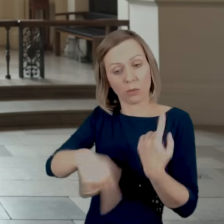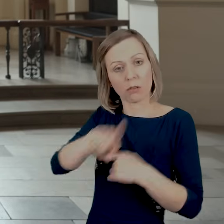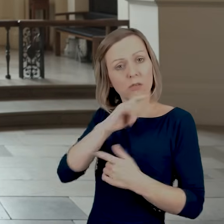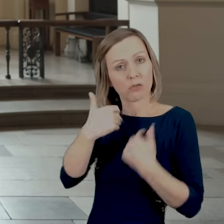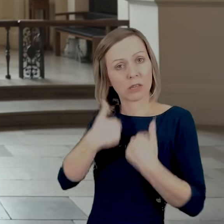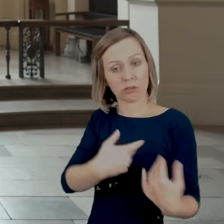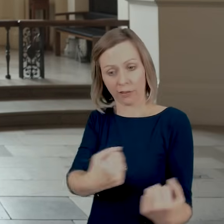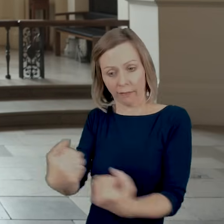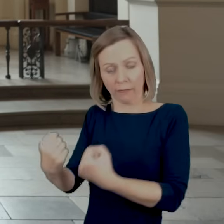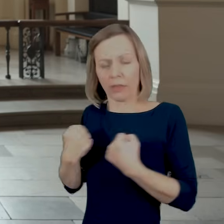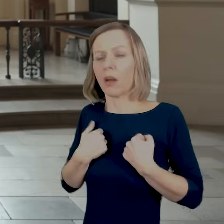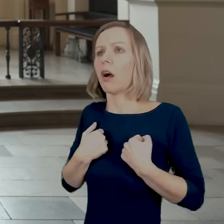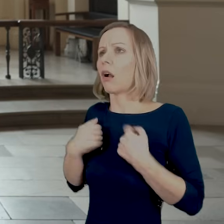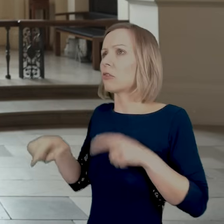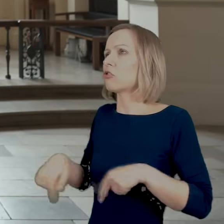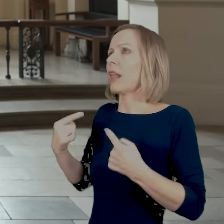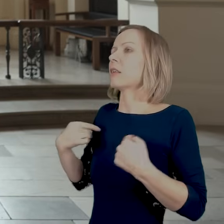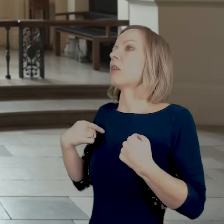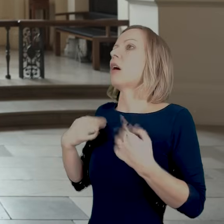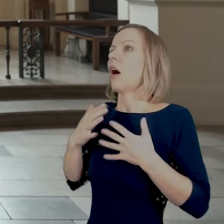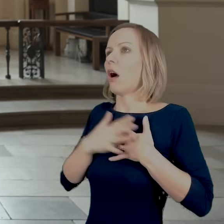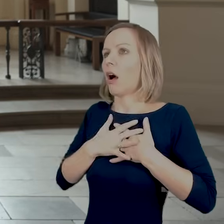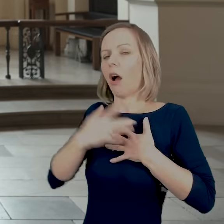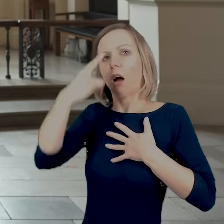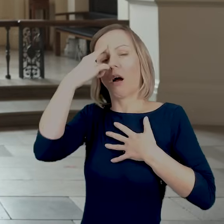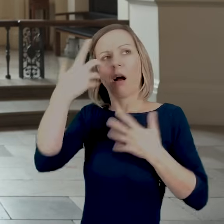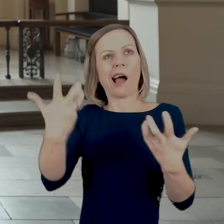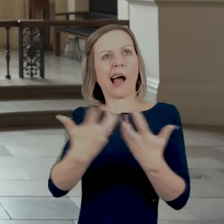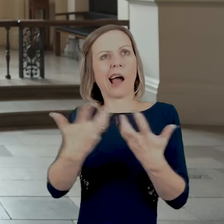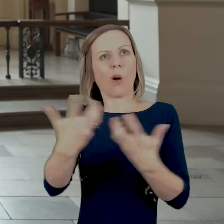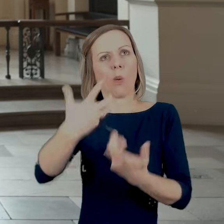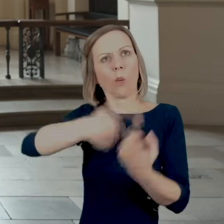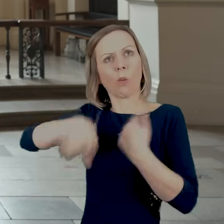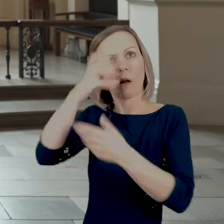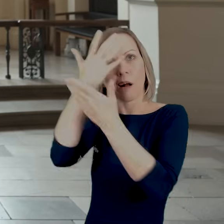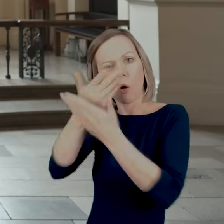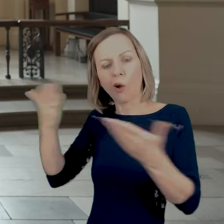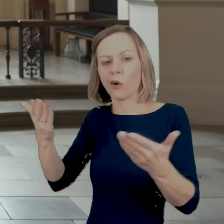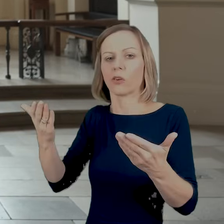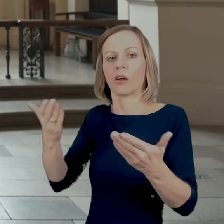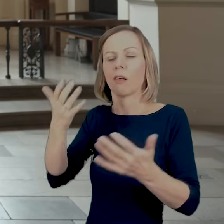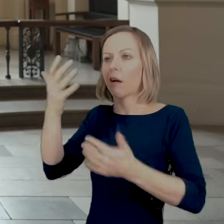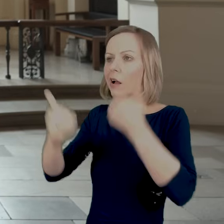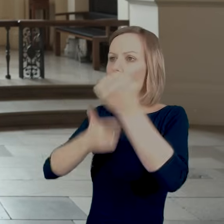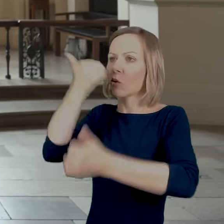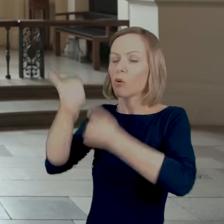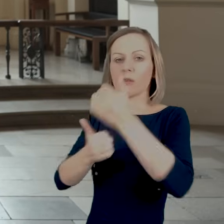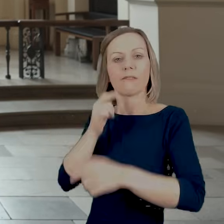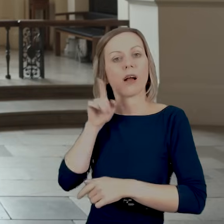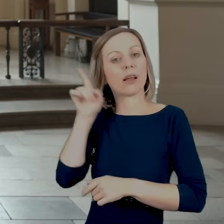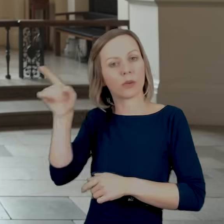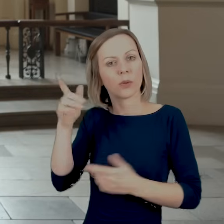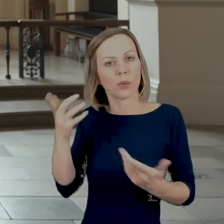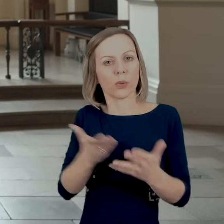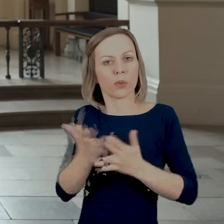are materially rich, that they may discover more fully how their wealth may honor and glorify you and make friends